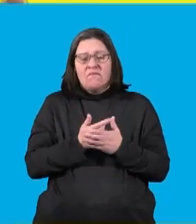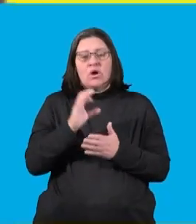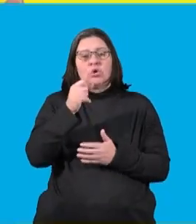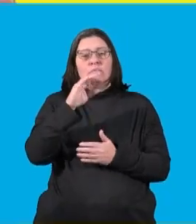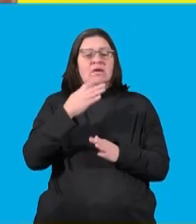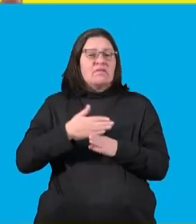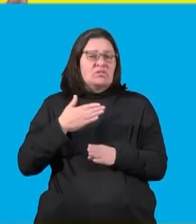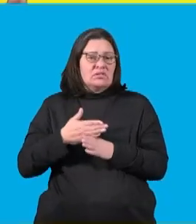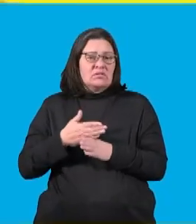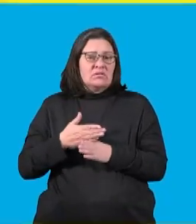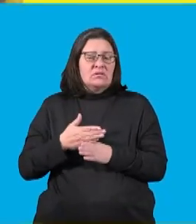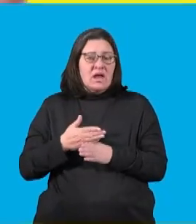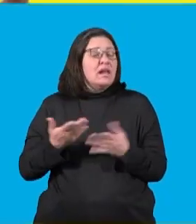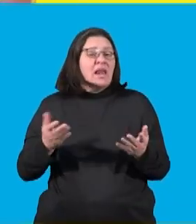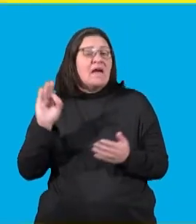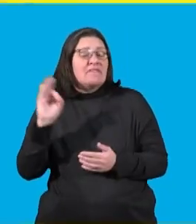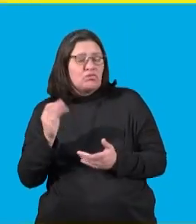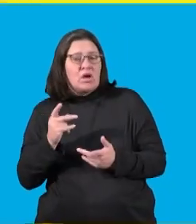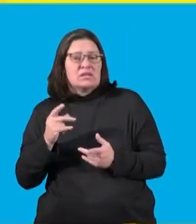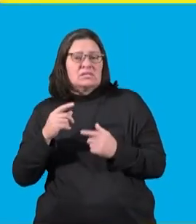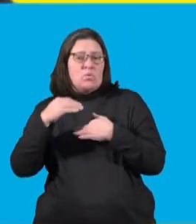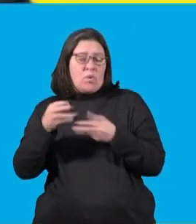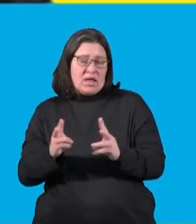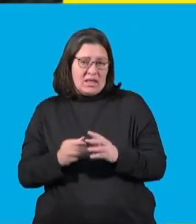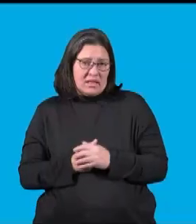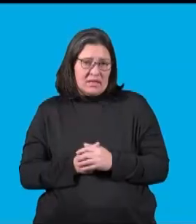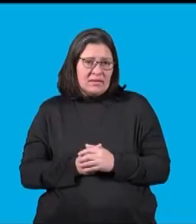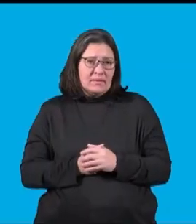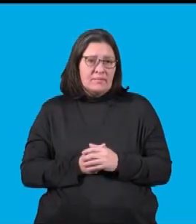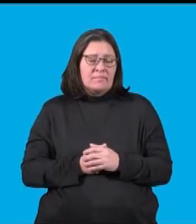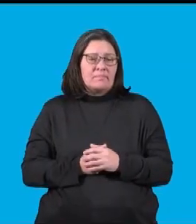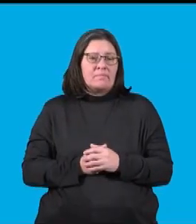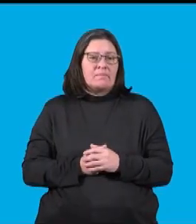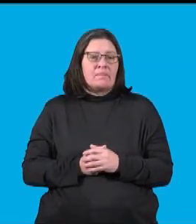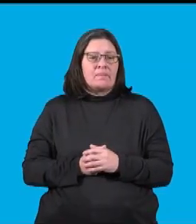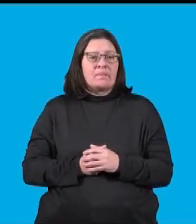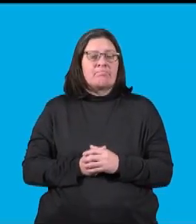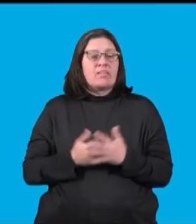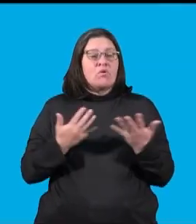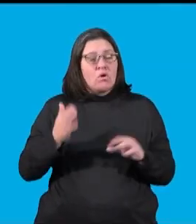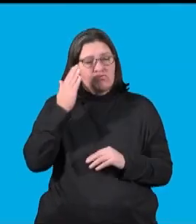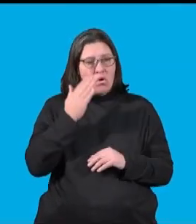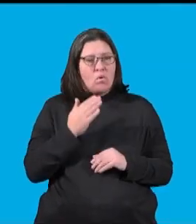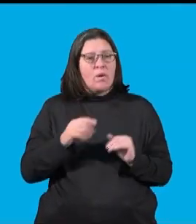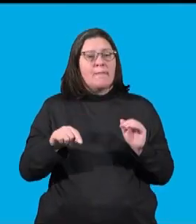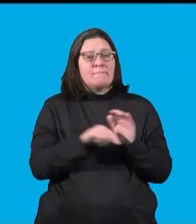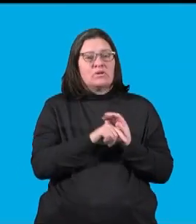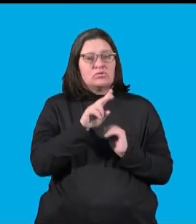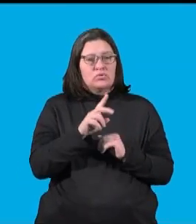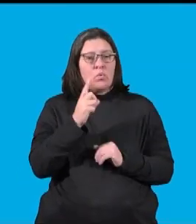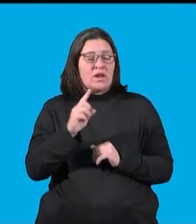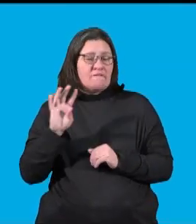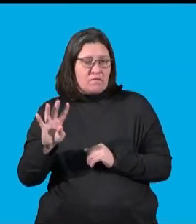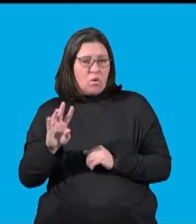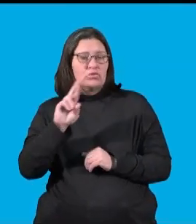equation of the cubic function in factorized form. Okay, let's see how you've been given that. We know that minus 2,